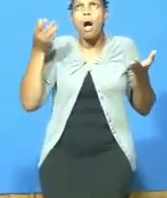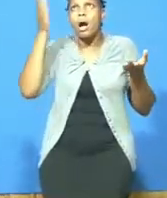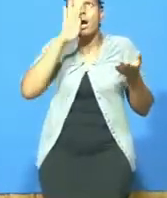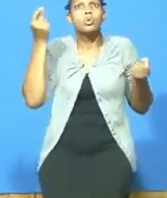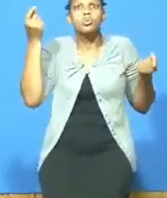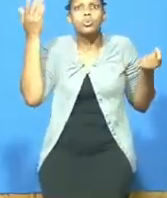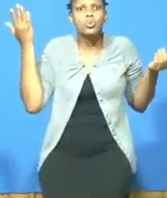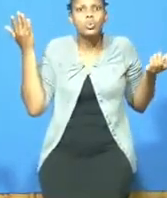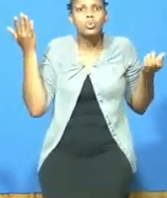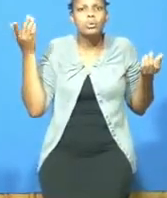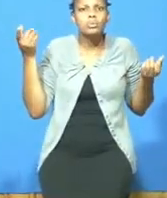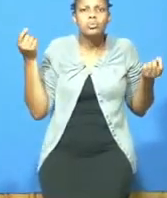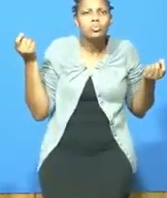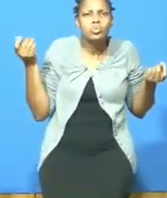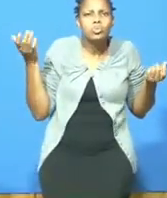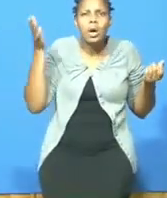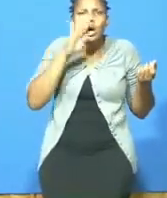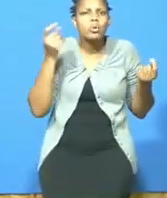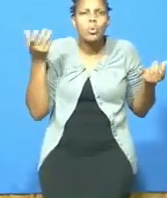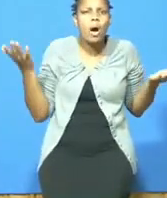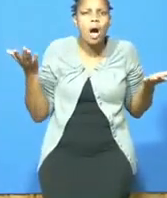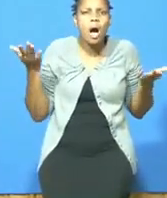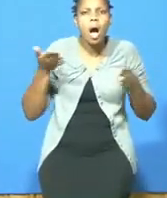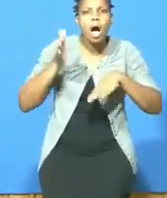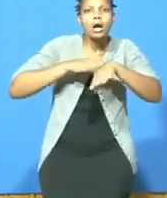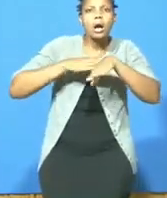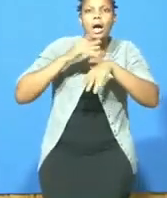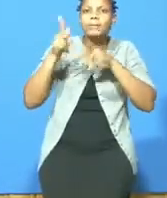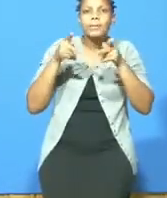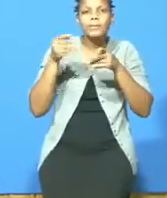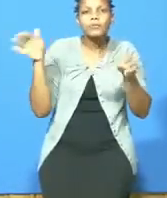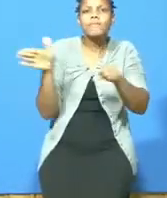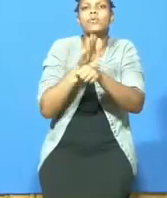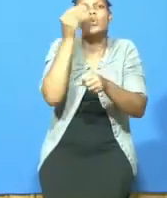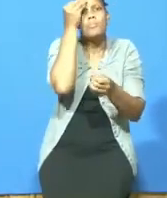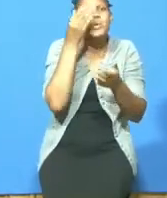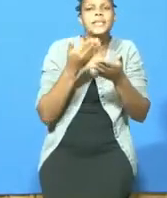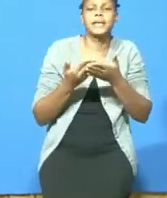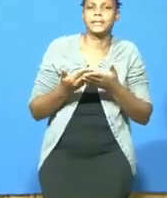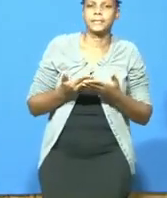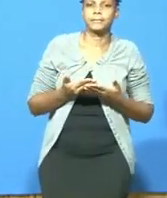He's calling his people to full obedience.